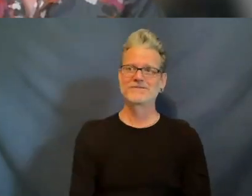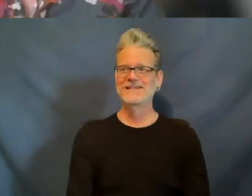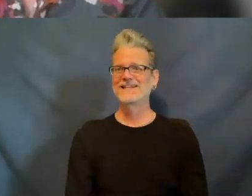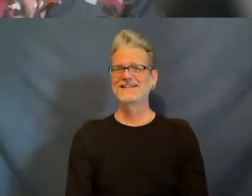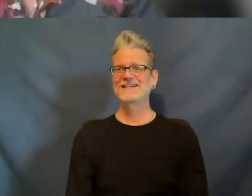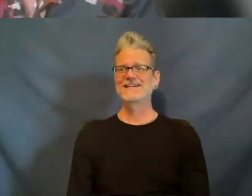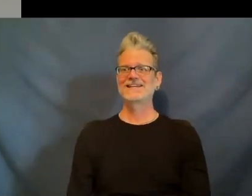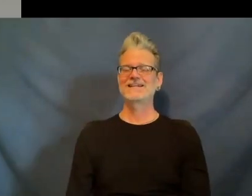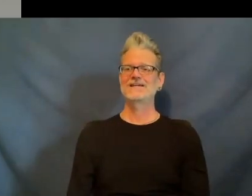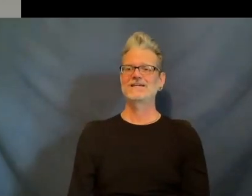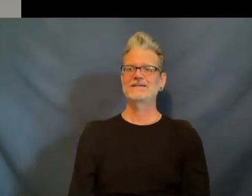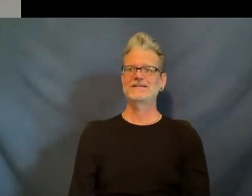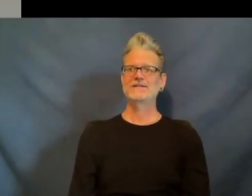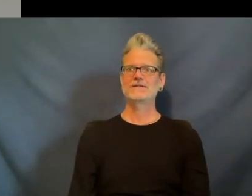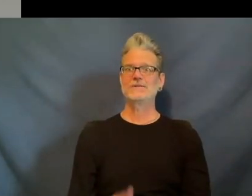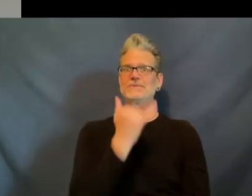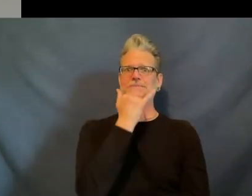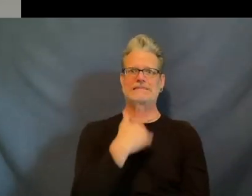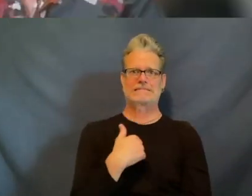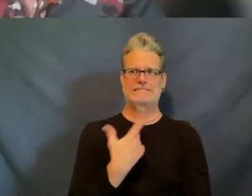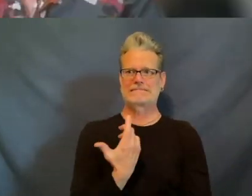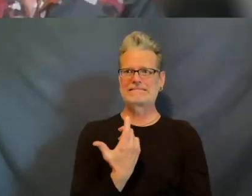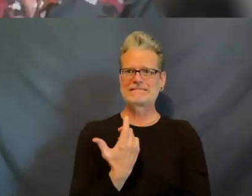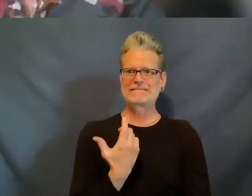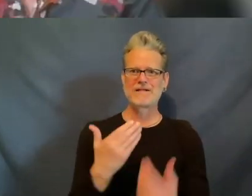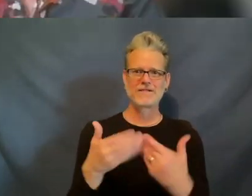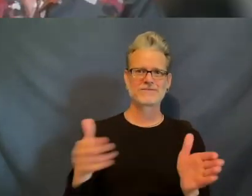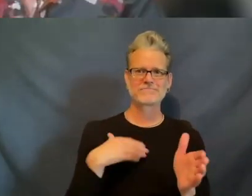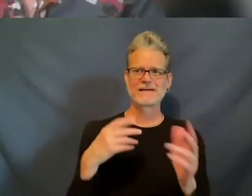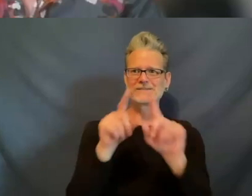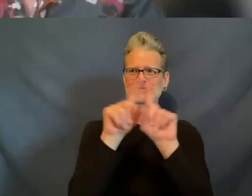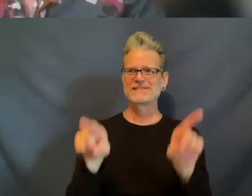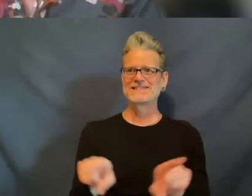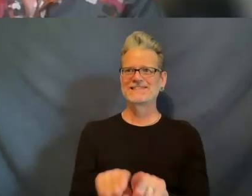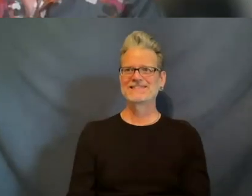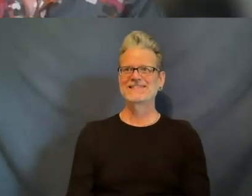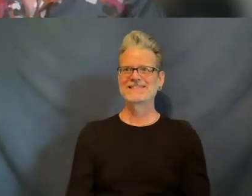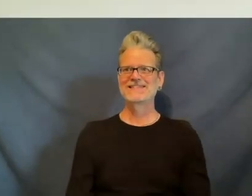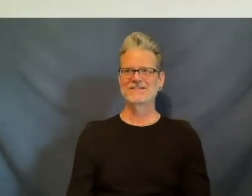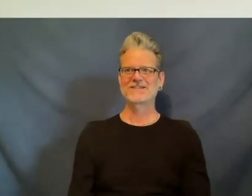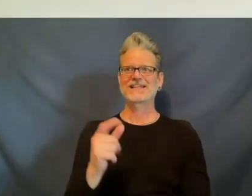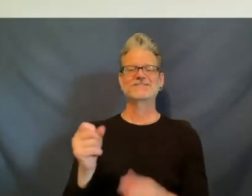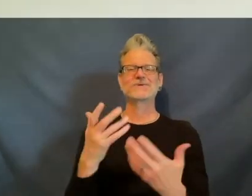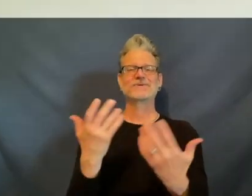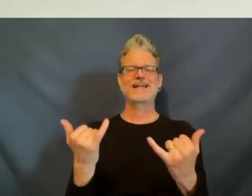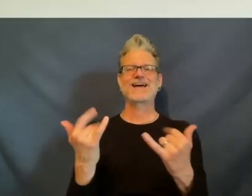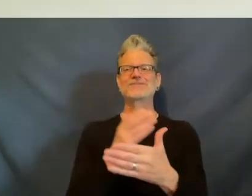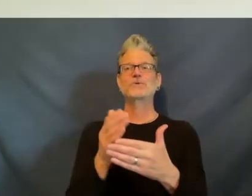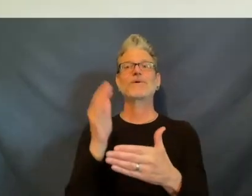Oops, and I lost my screen here. So just as to quickly finish us off,